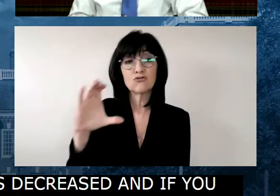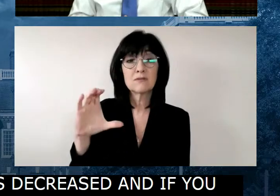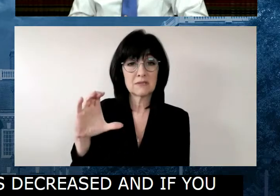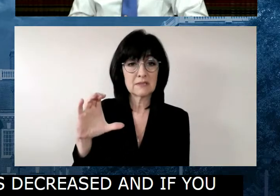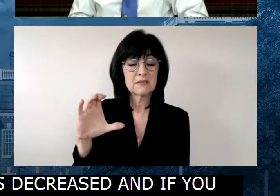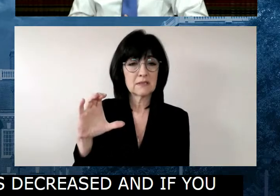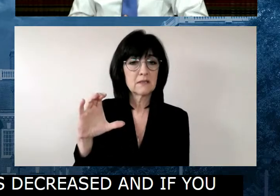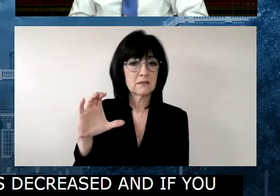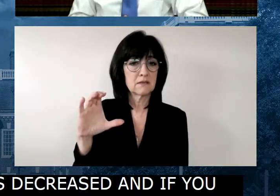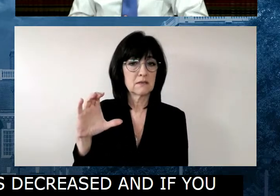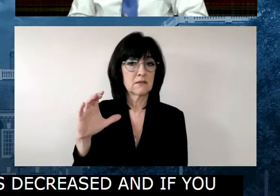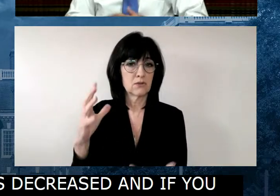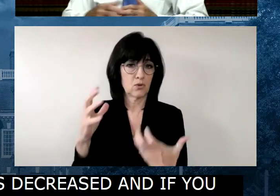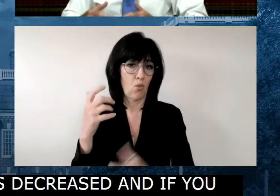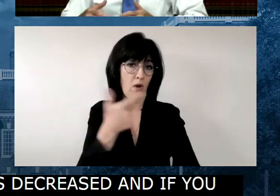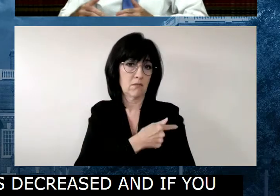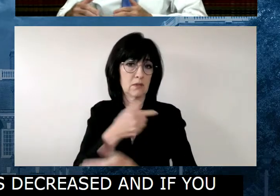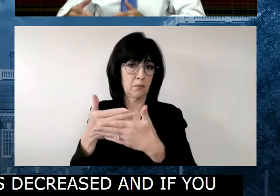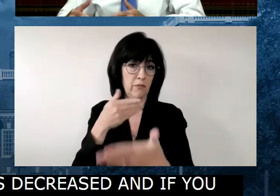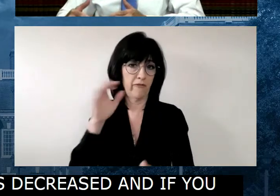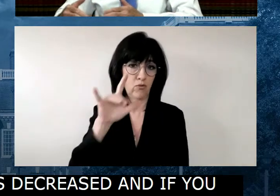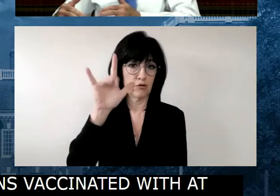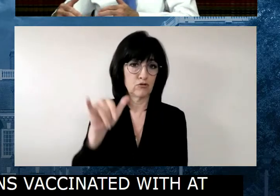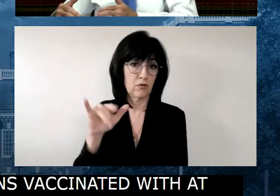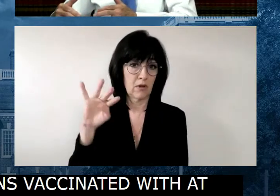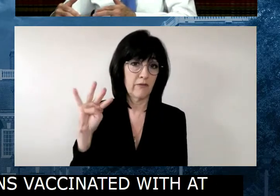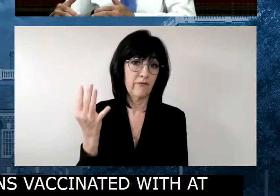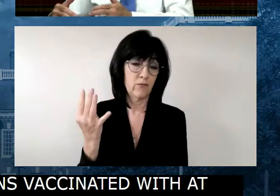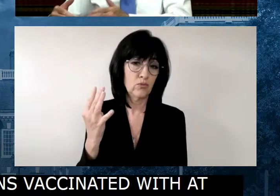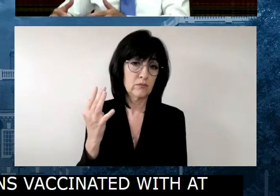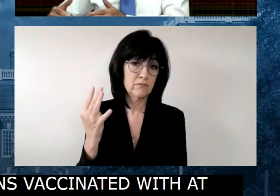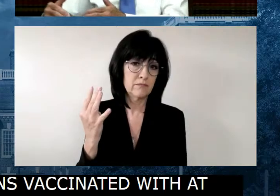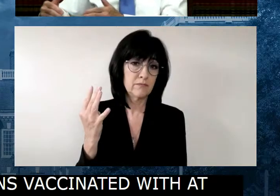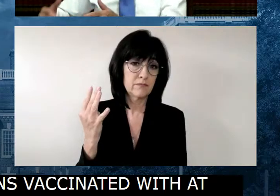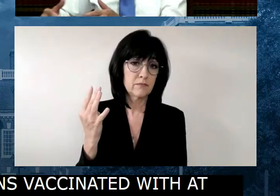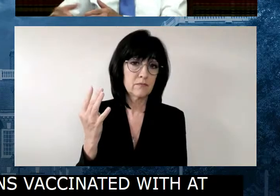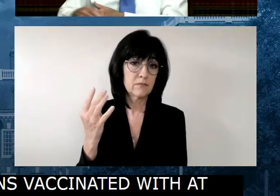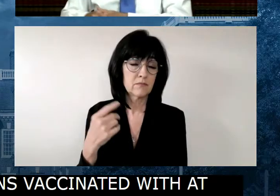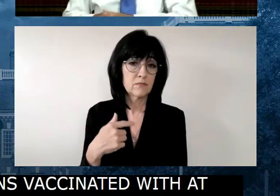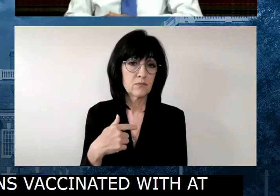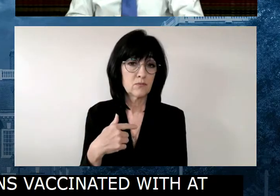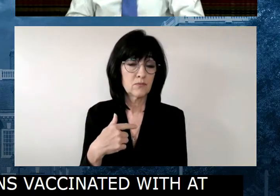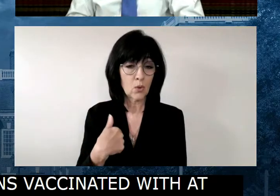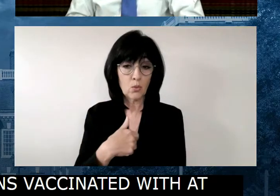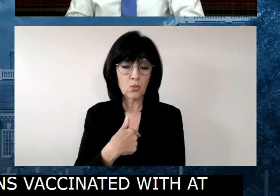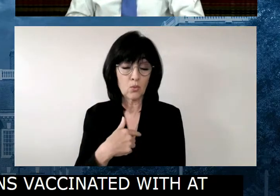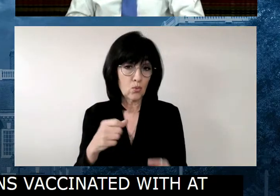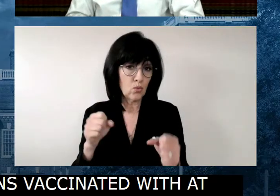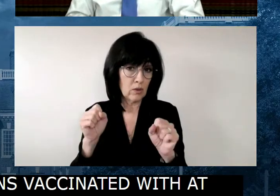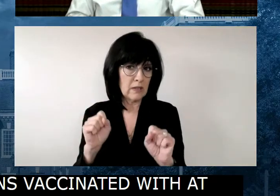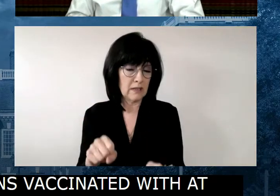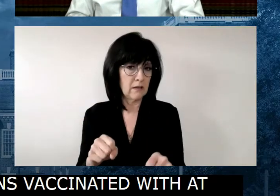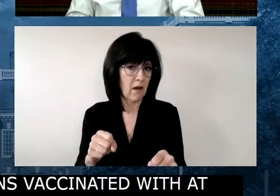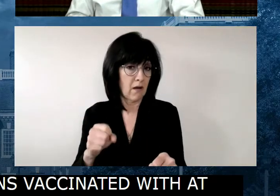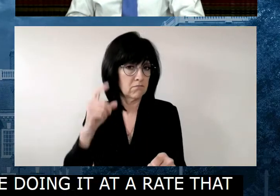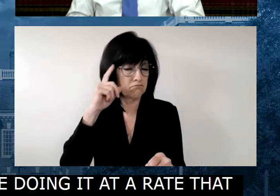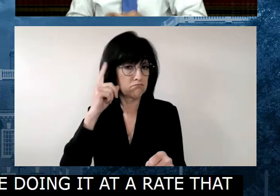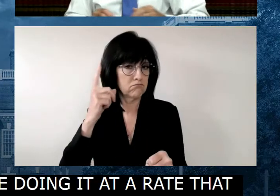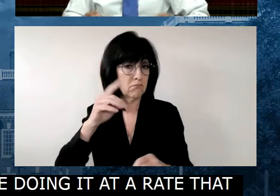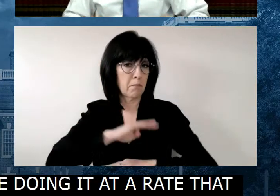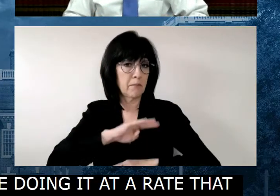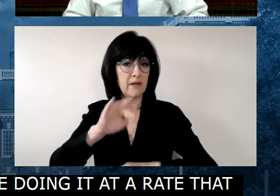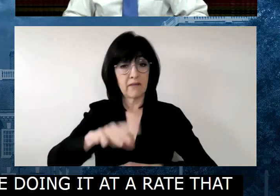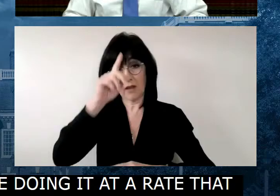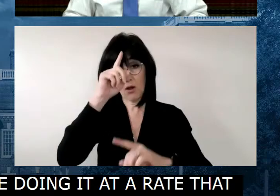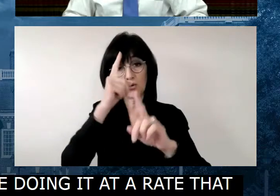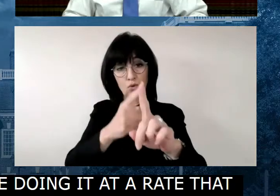we're going to need to, we're doing that at a rate that would put us in line with that objective, but we need to